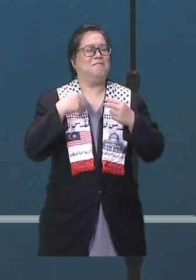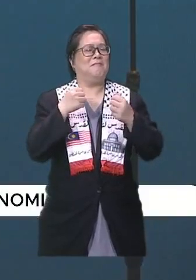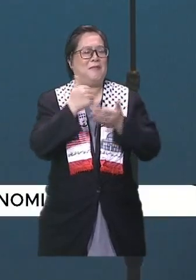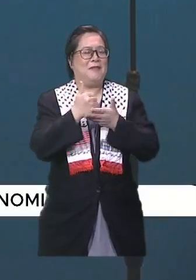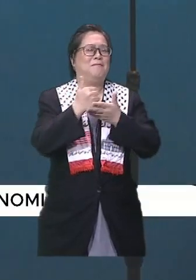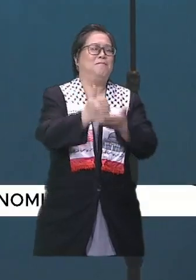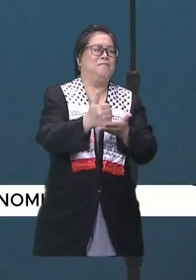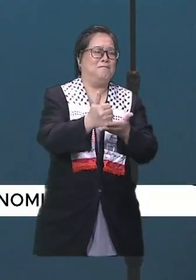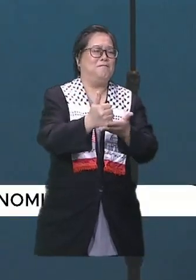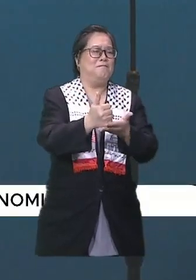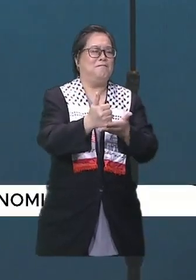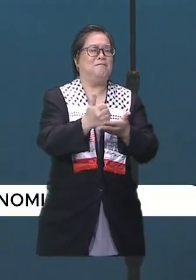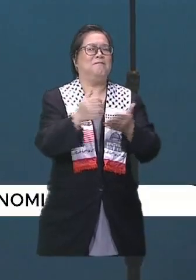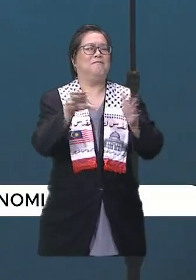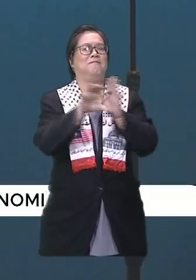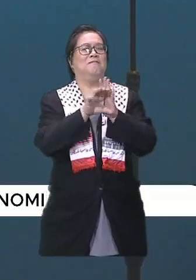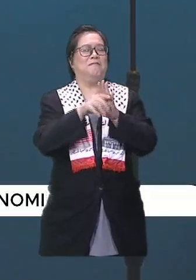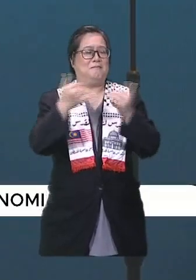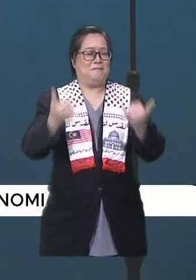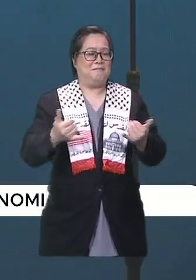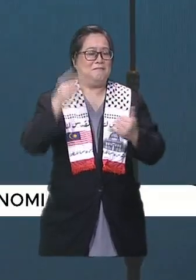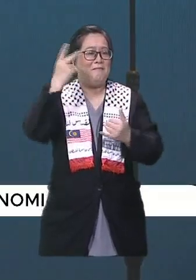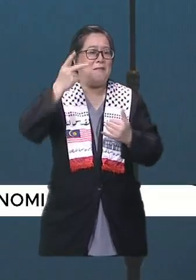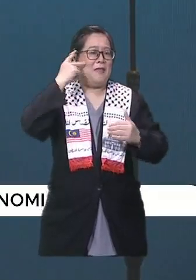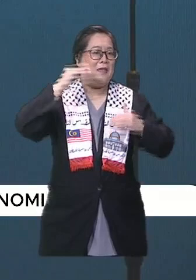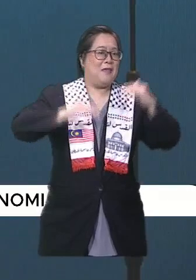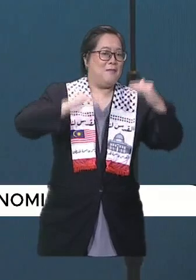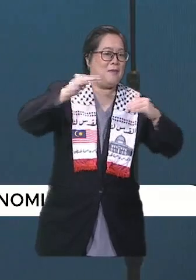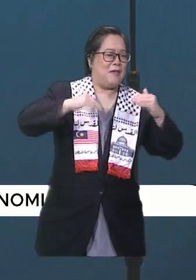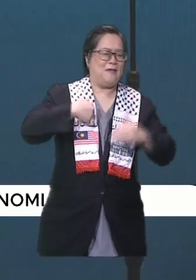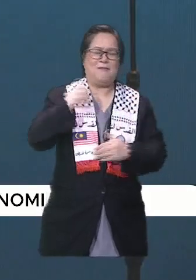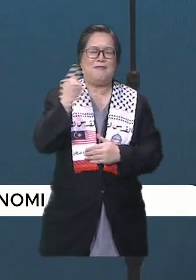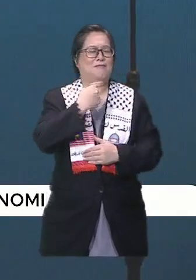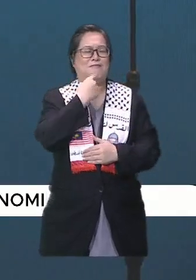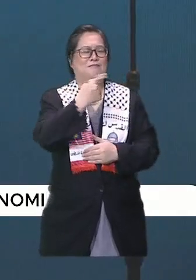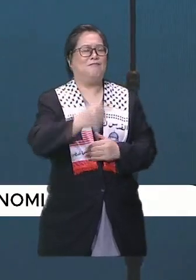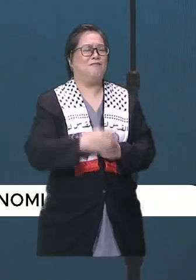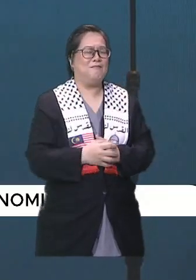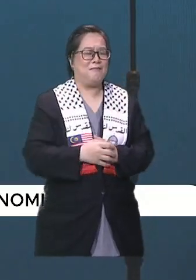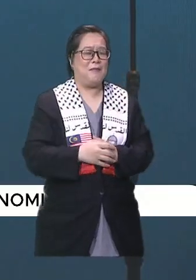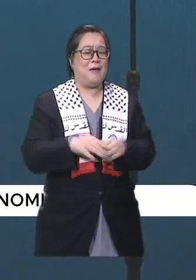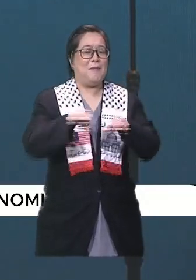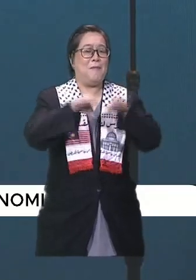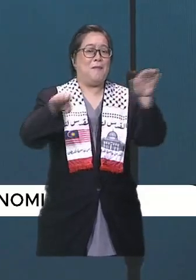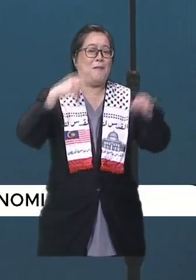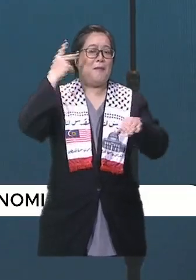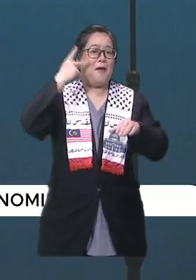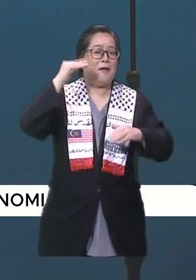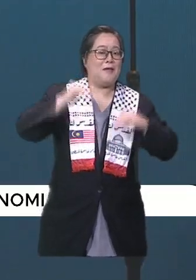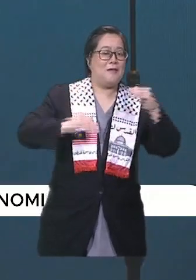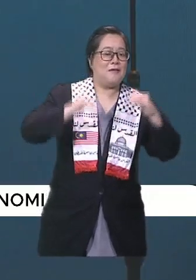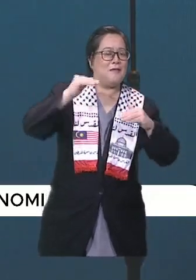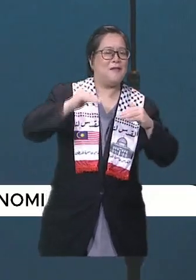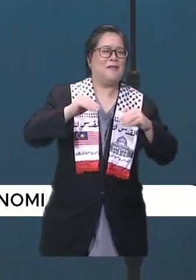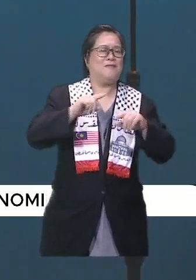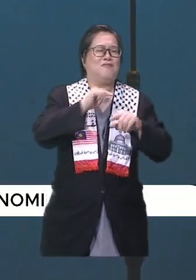found political stability. But I always question, political stability is not the